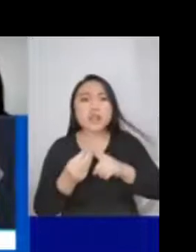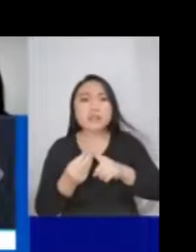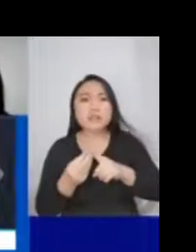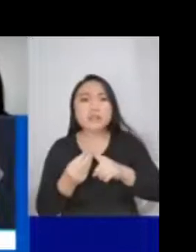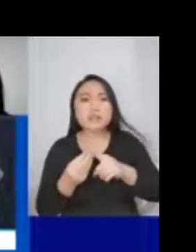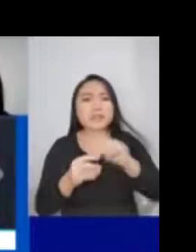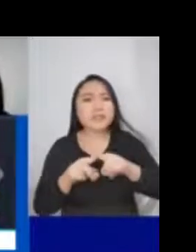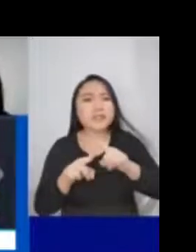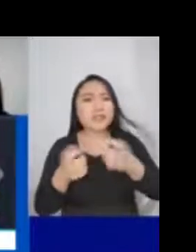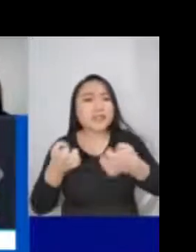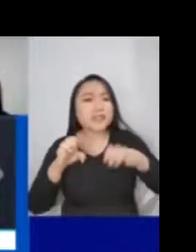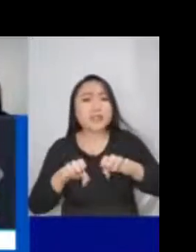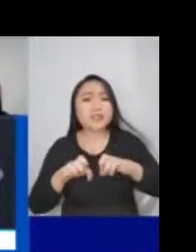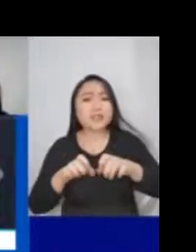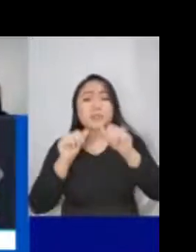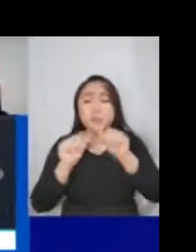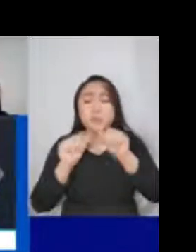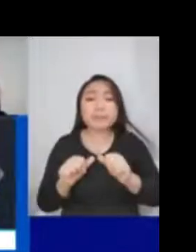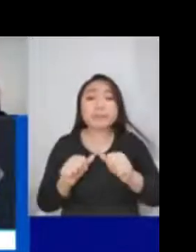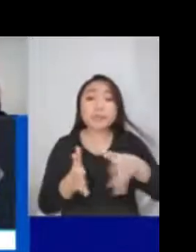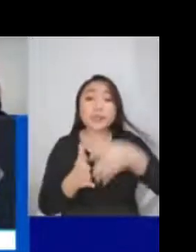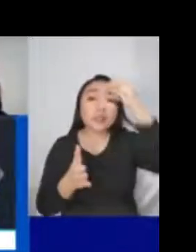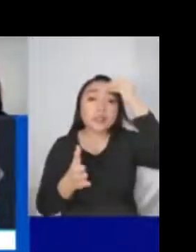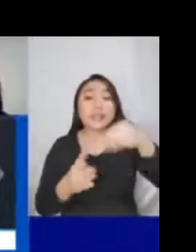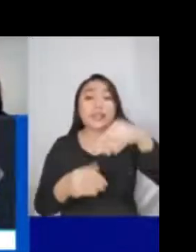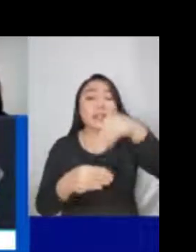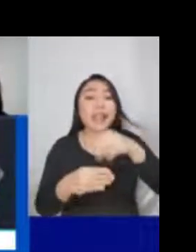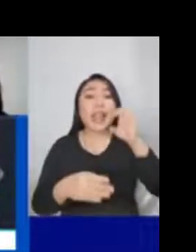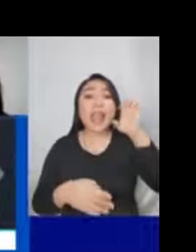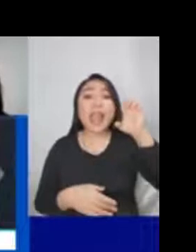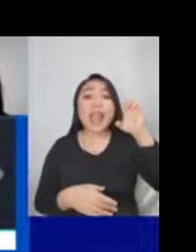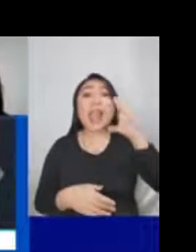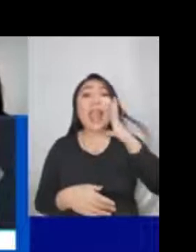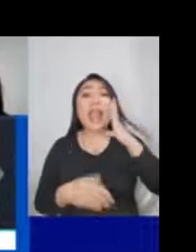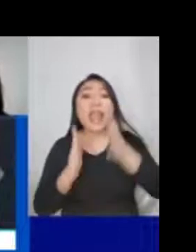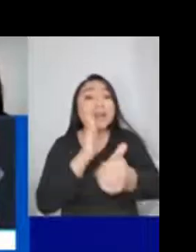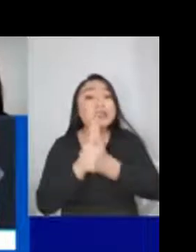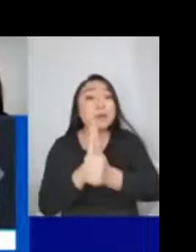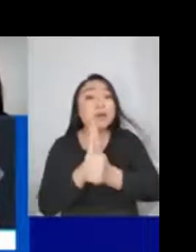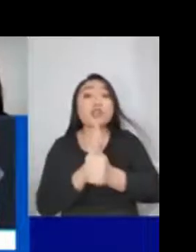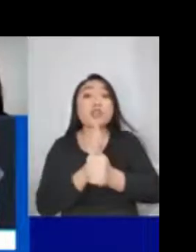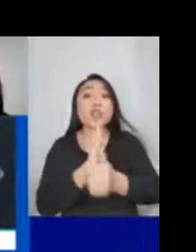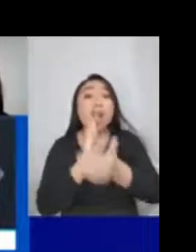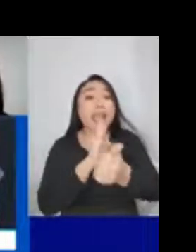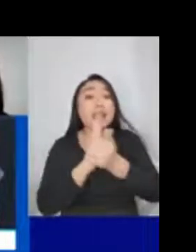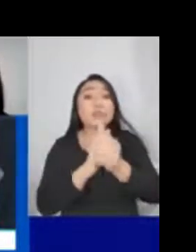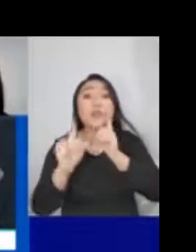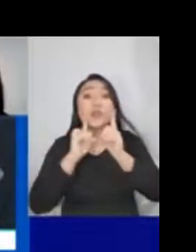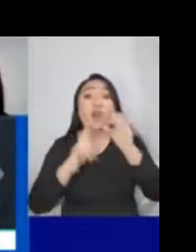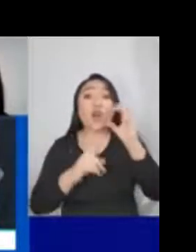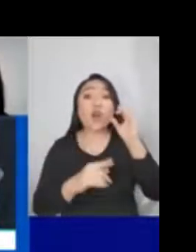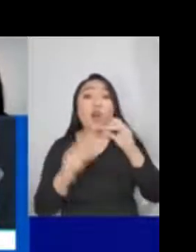websites. For past and current issues of Philippine Journal of Science, you can go to philjournalsci.com